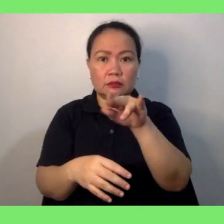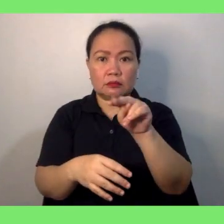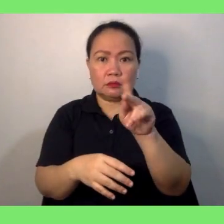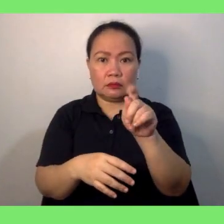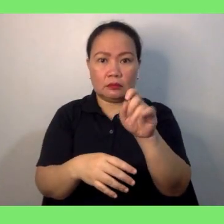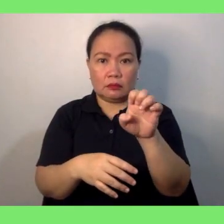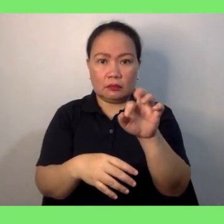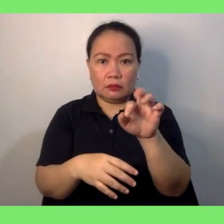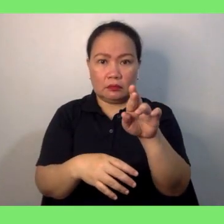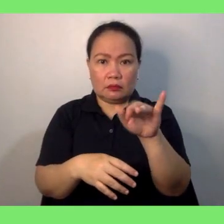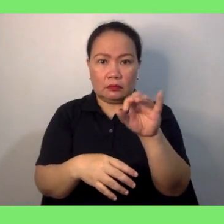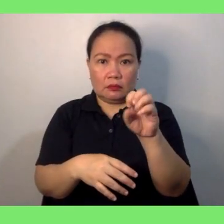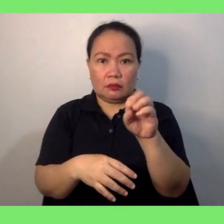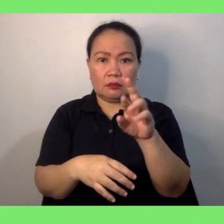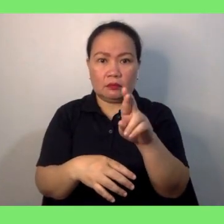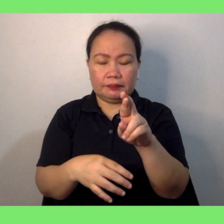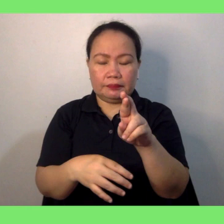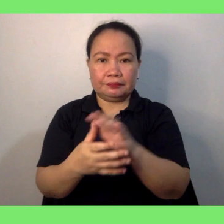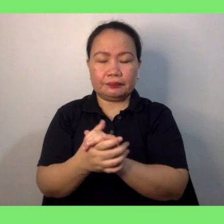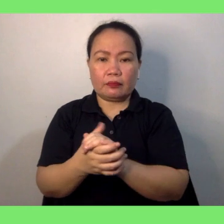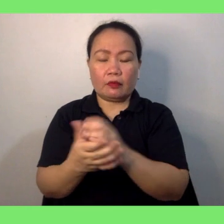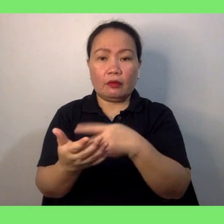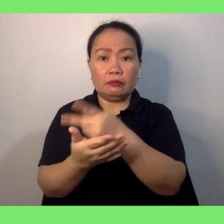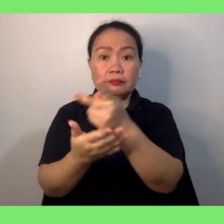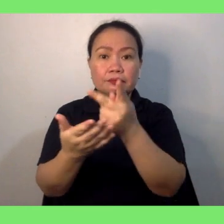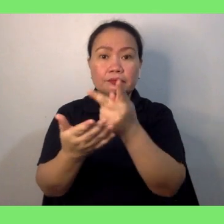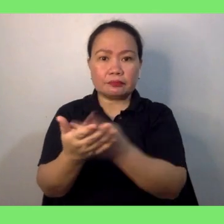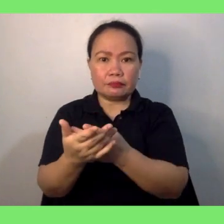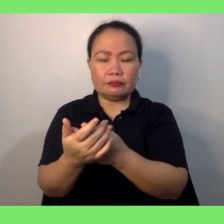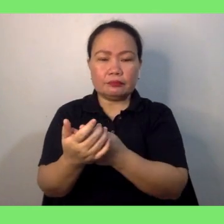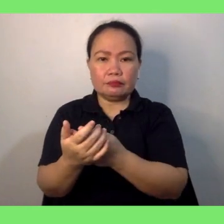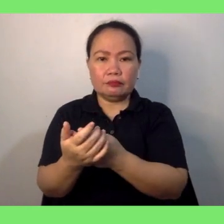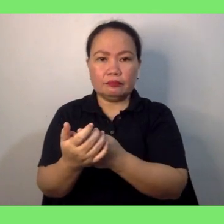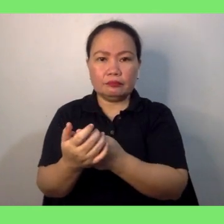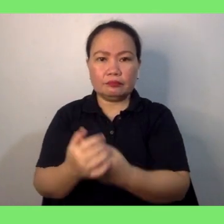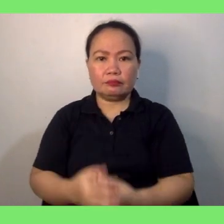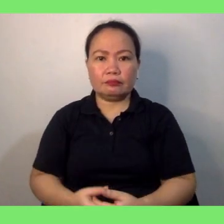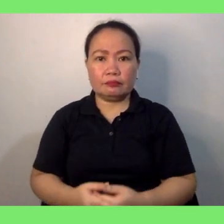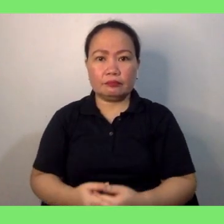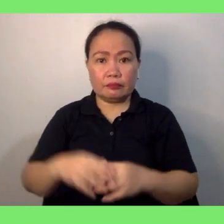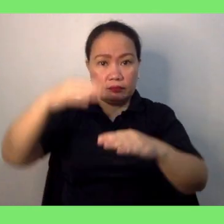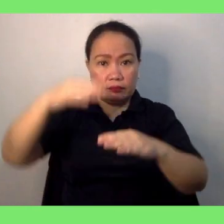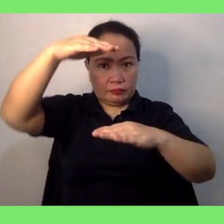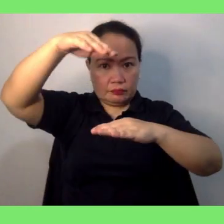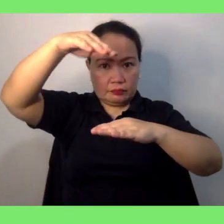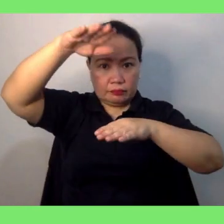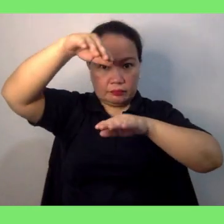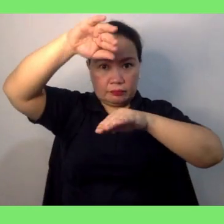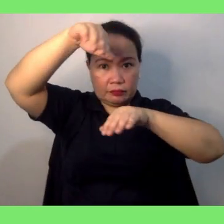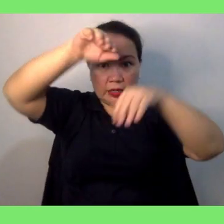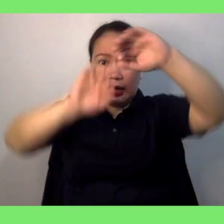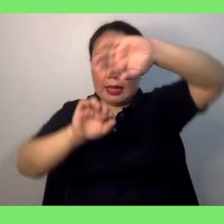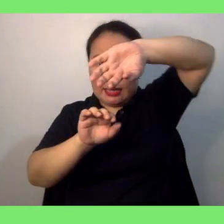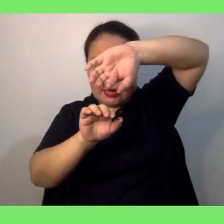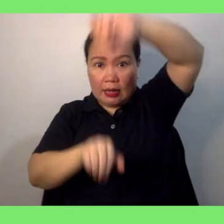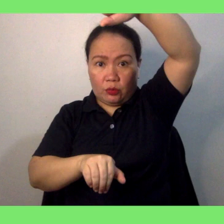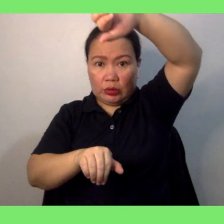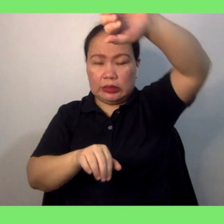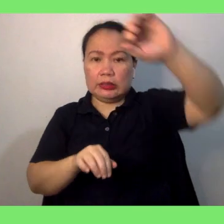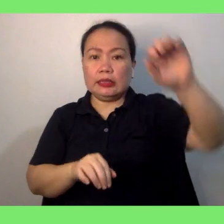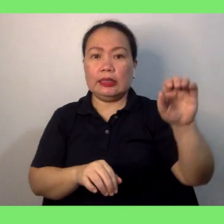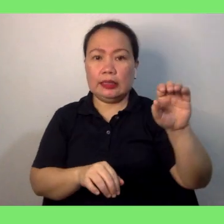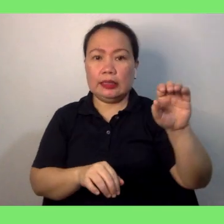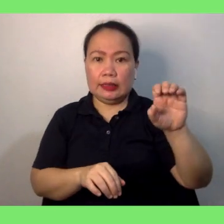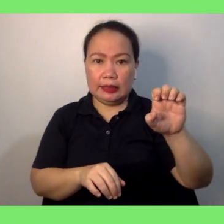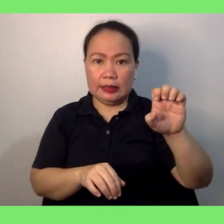dalawang coplanar lines mo, yun ang interior part natin. And then yung nasa magkabilang gilid niya, those are the exterior parts.